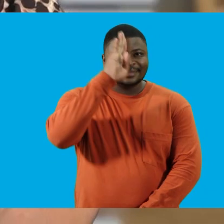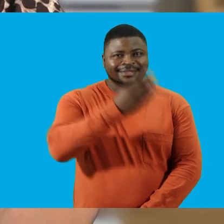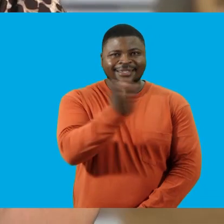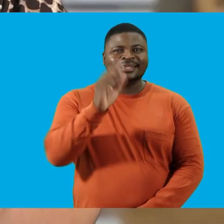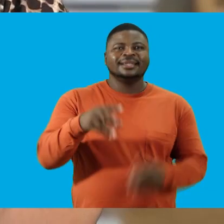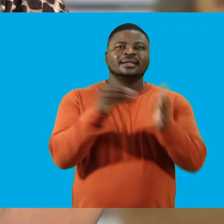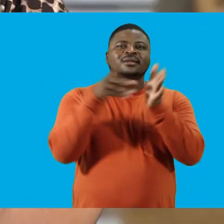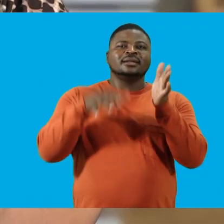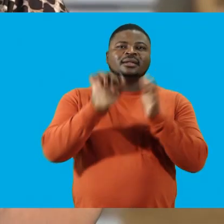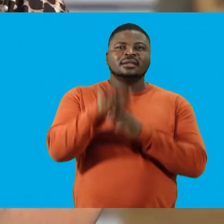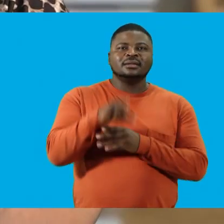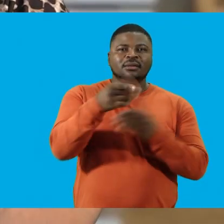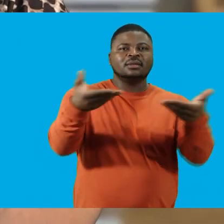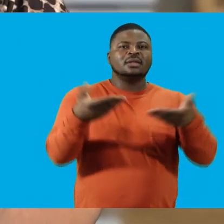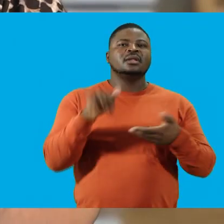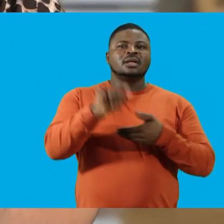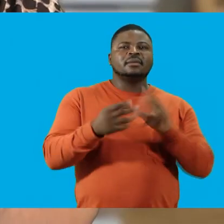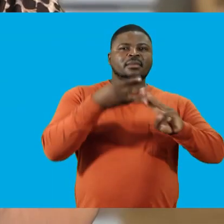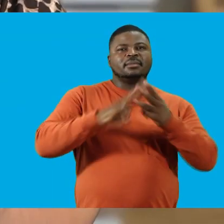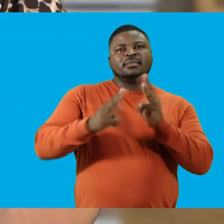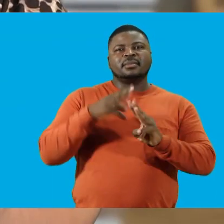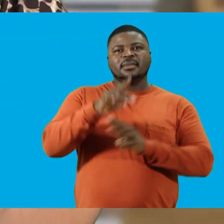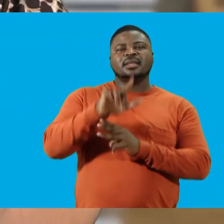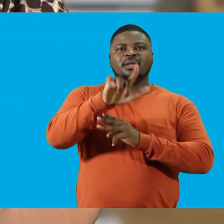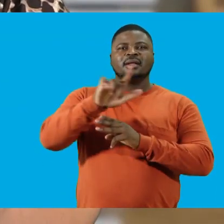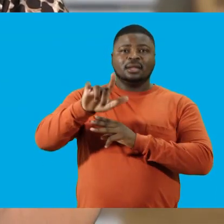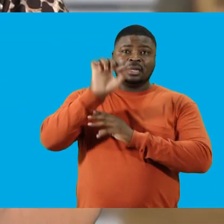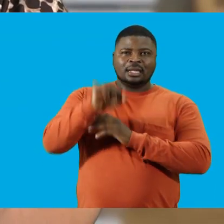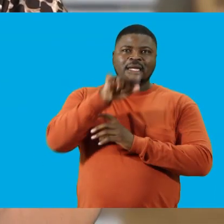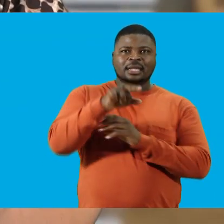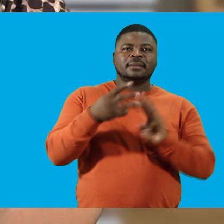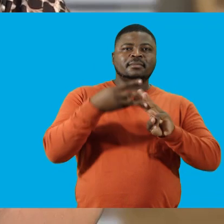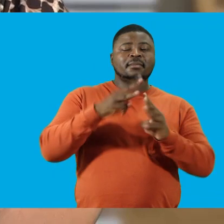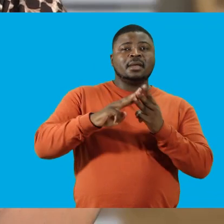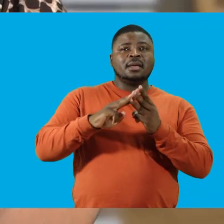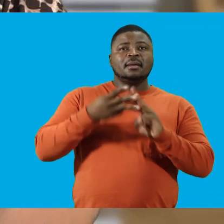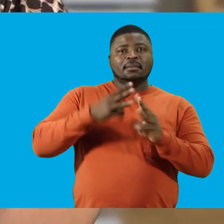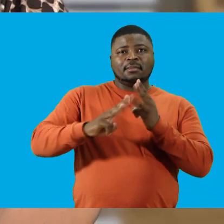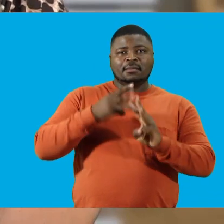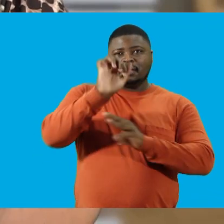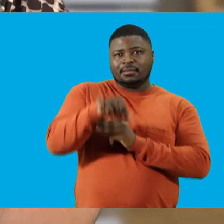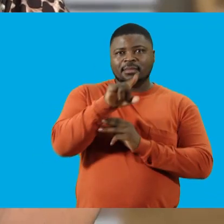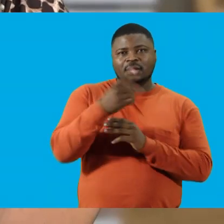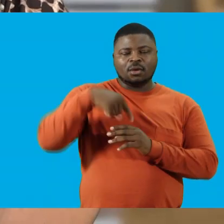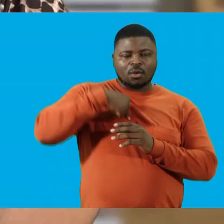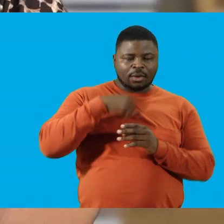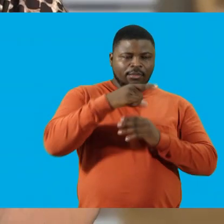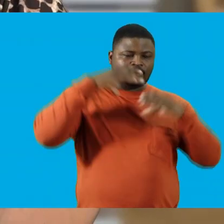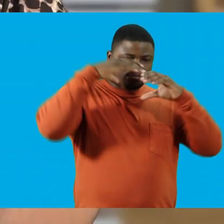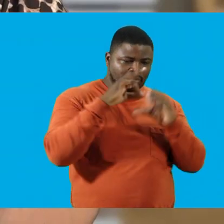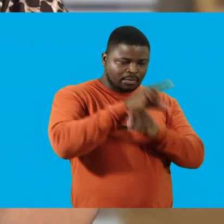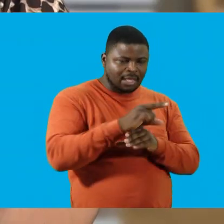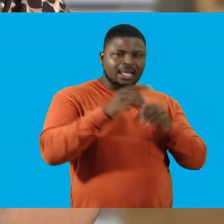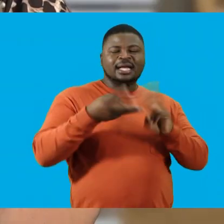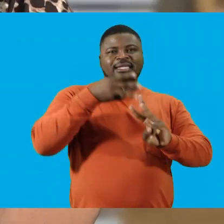Good day, learners. Welcome to Mathematical Literacy. Today we are going to look at the exam guide for Paper 1, Grade